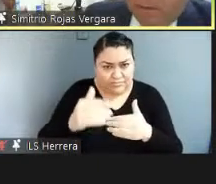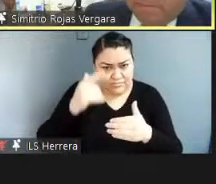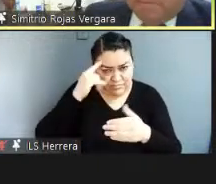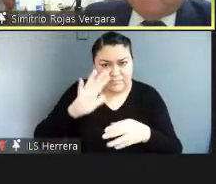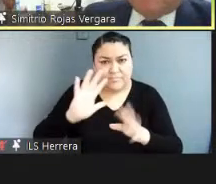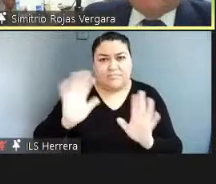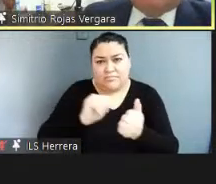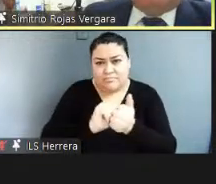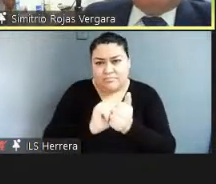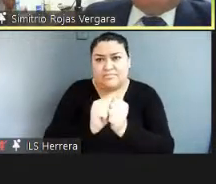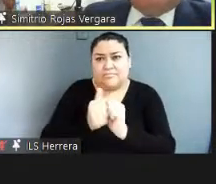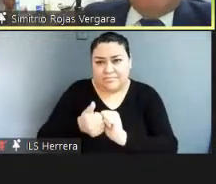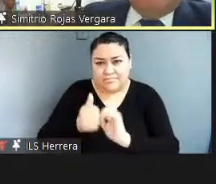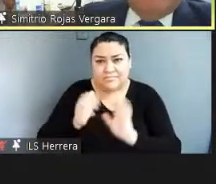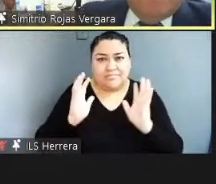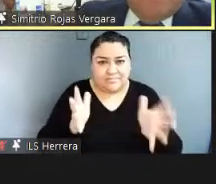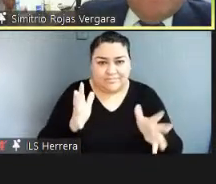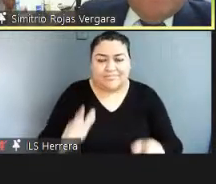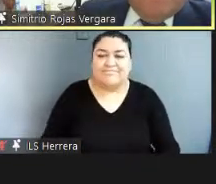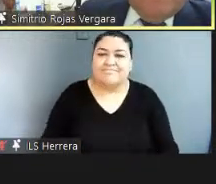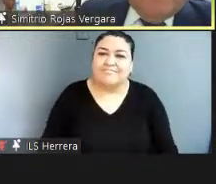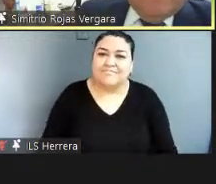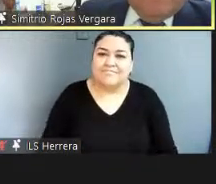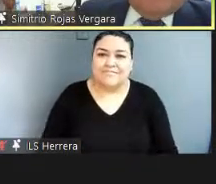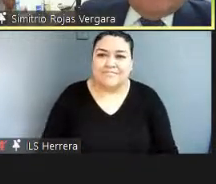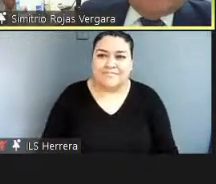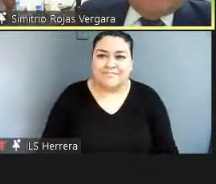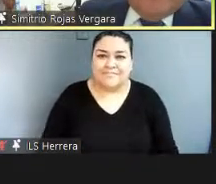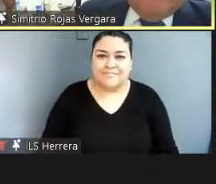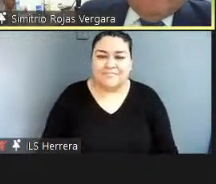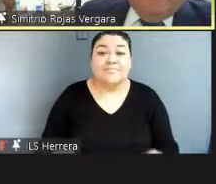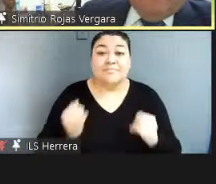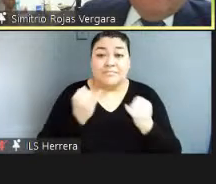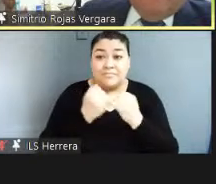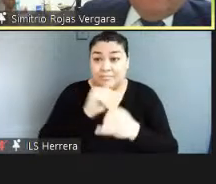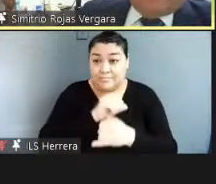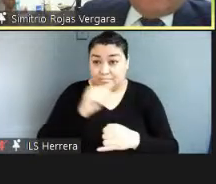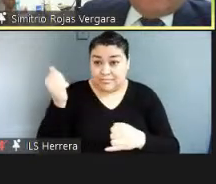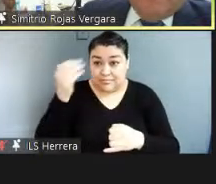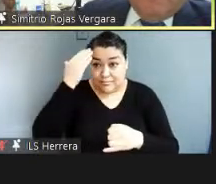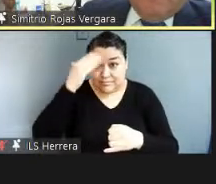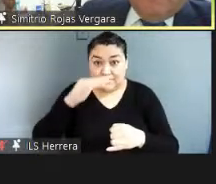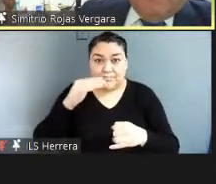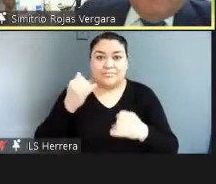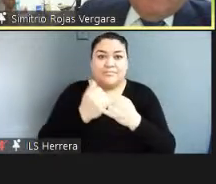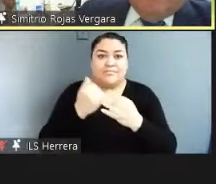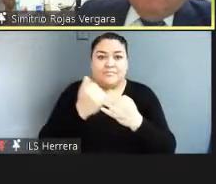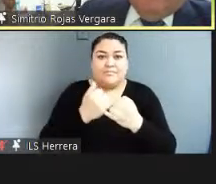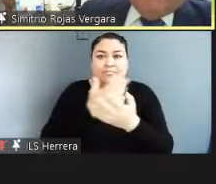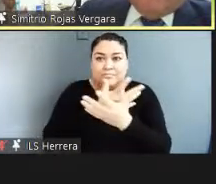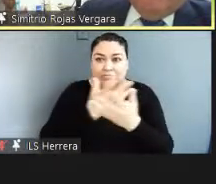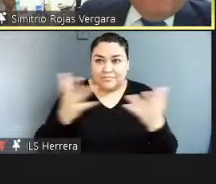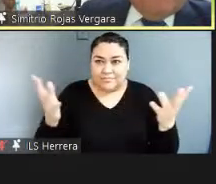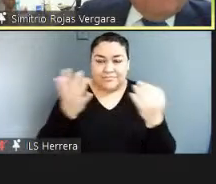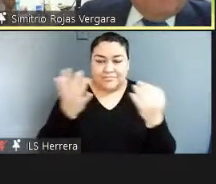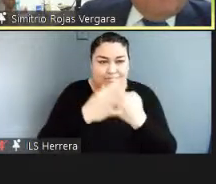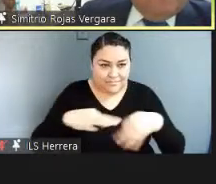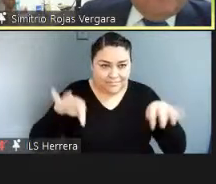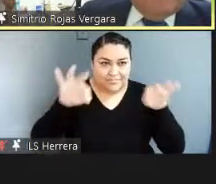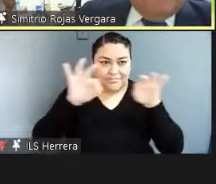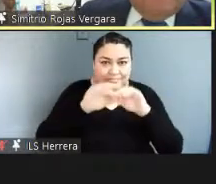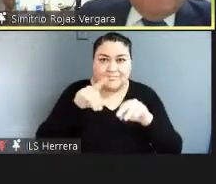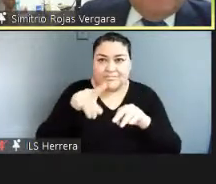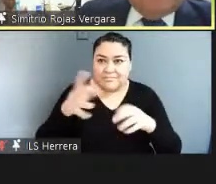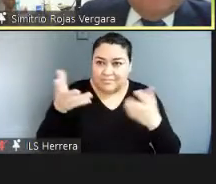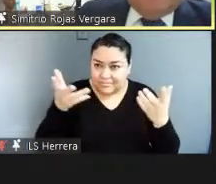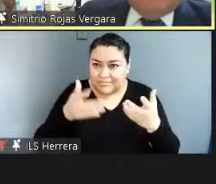So it is important that they learn this, but that they also apply this because it is part of them. A constructive relationship with the